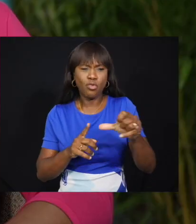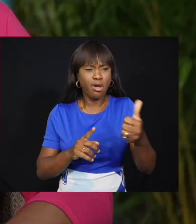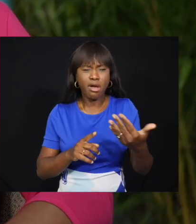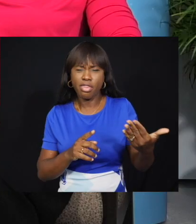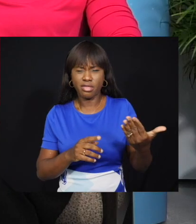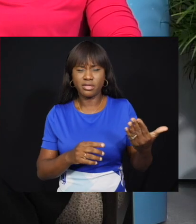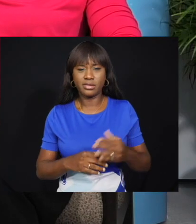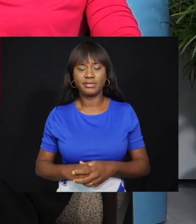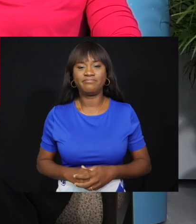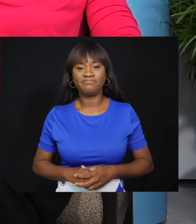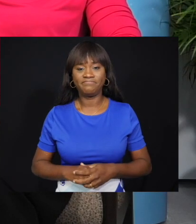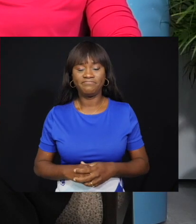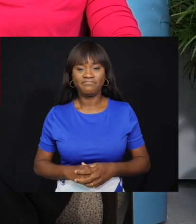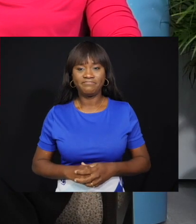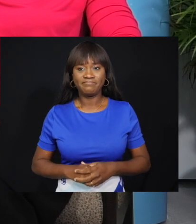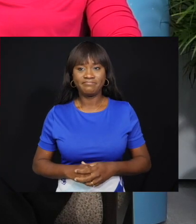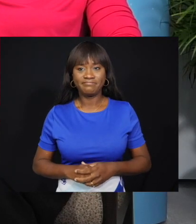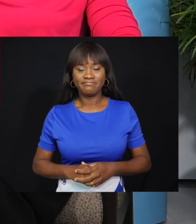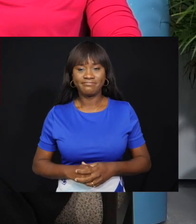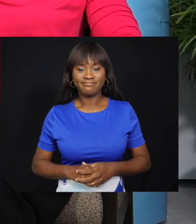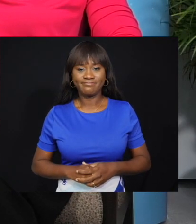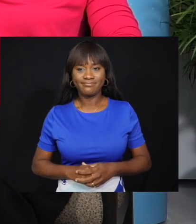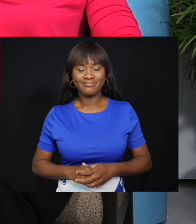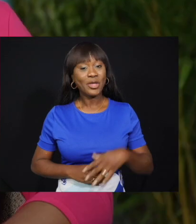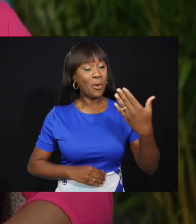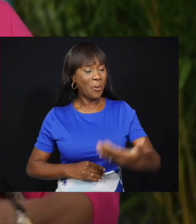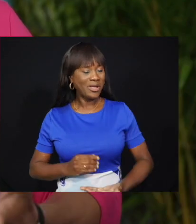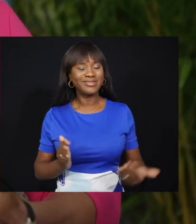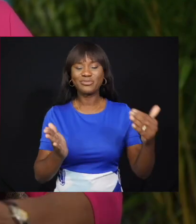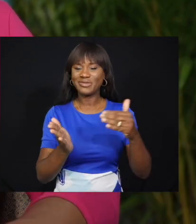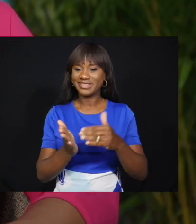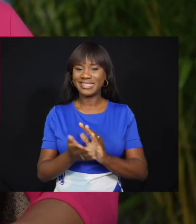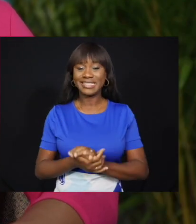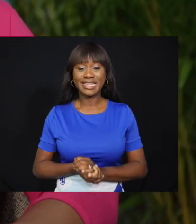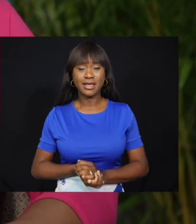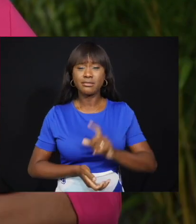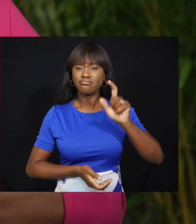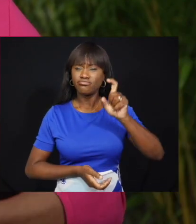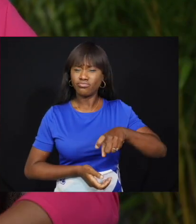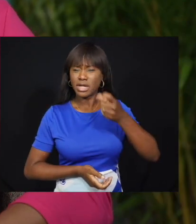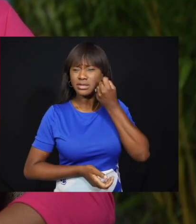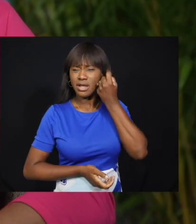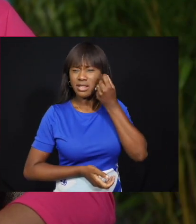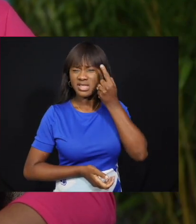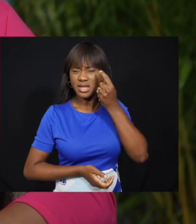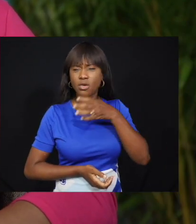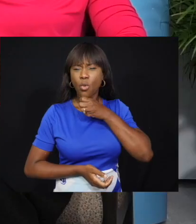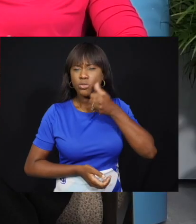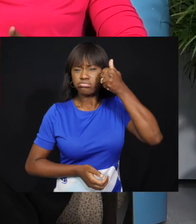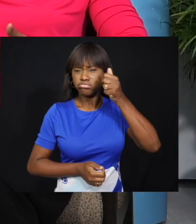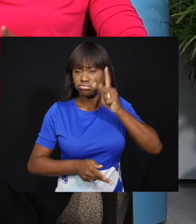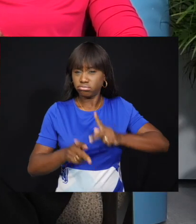being forced to use in some cases this technology. Welcome again. And we have to understand that